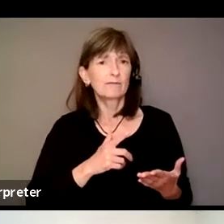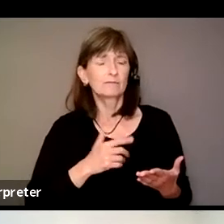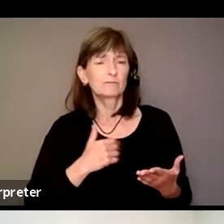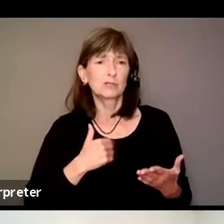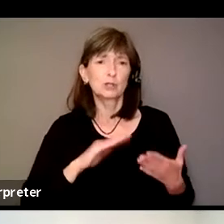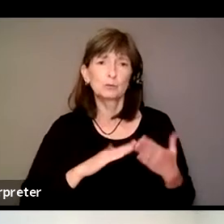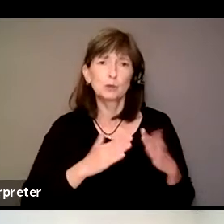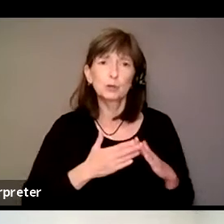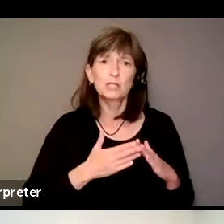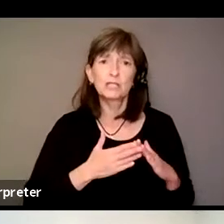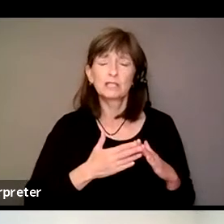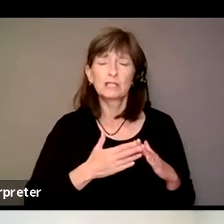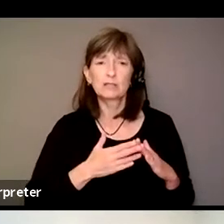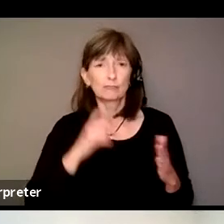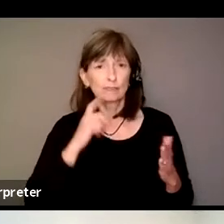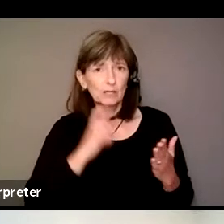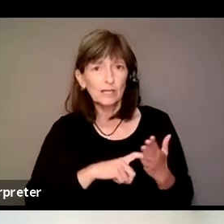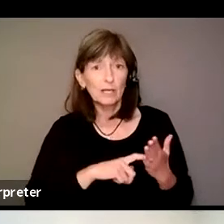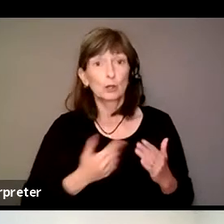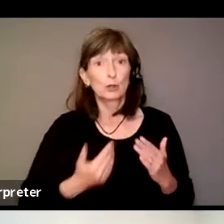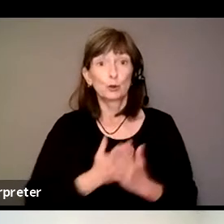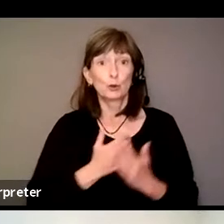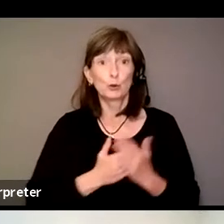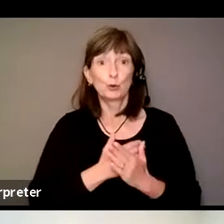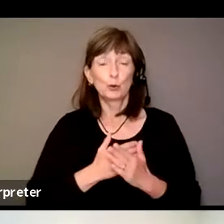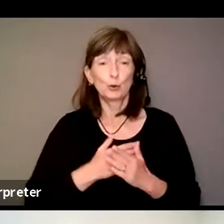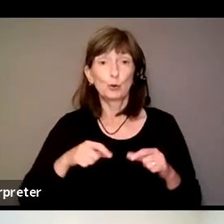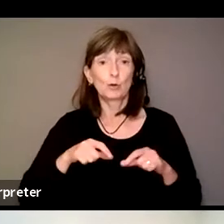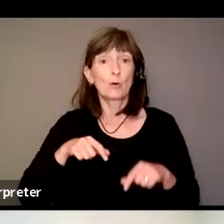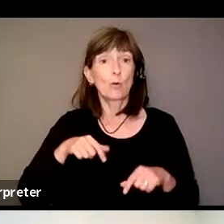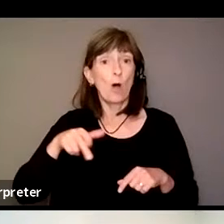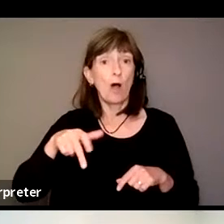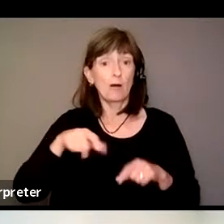new crosswalk in the community that's an Indigenous crosswalk.